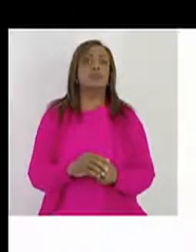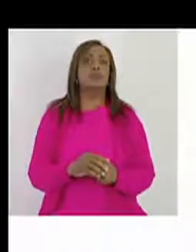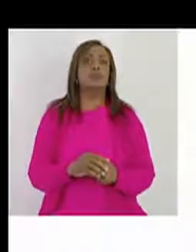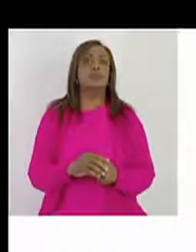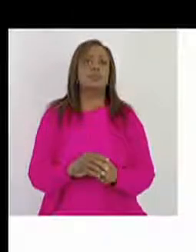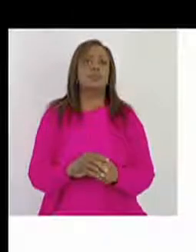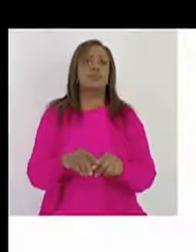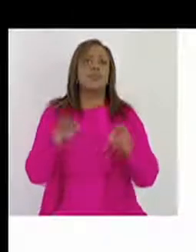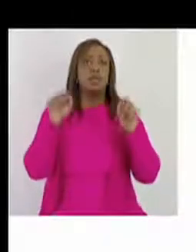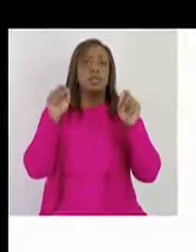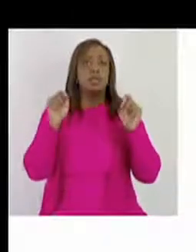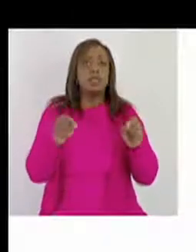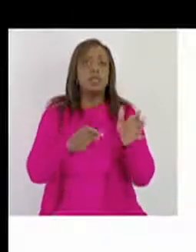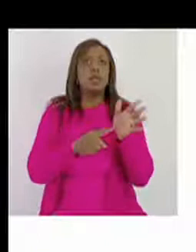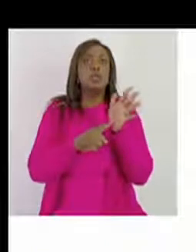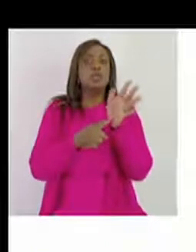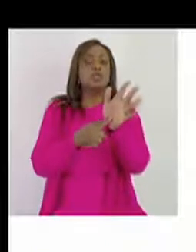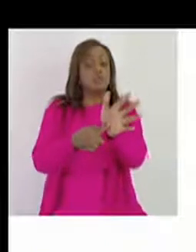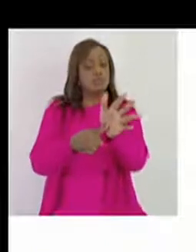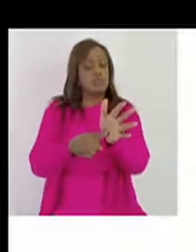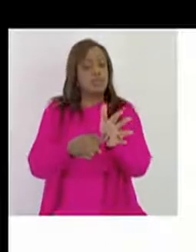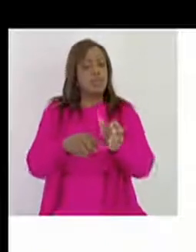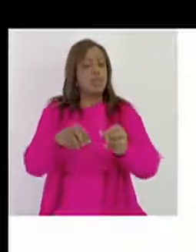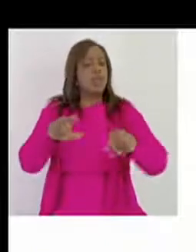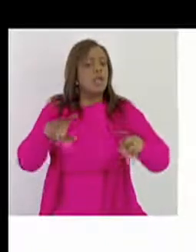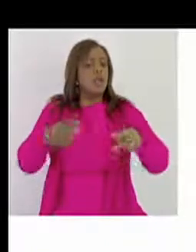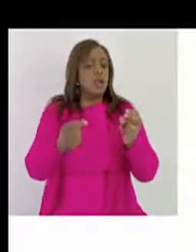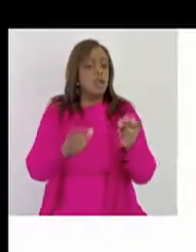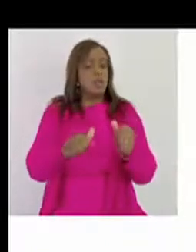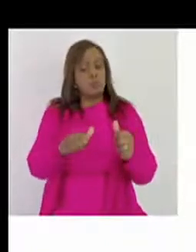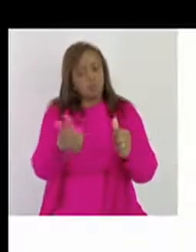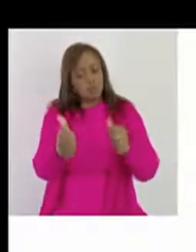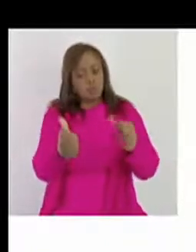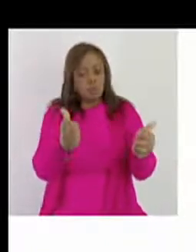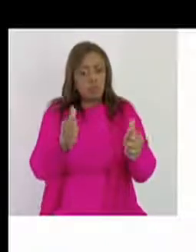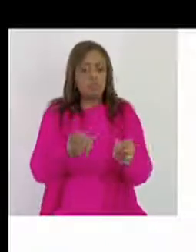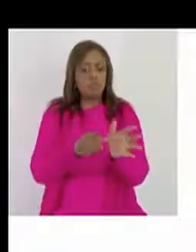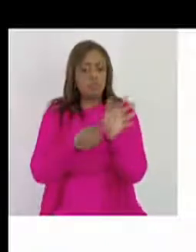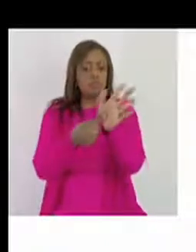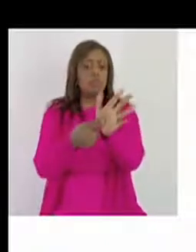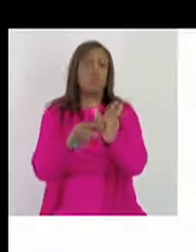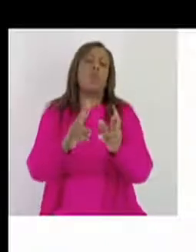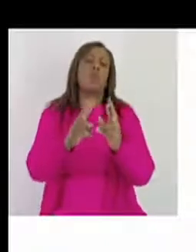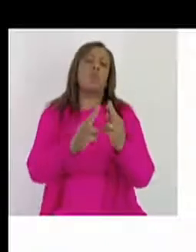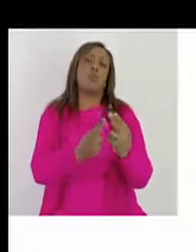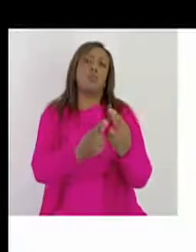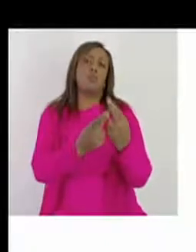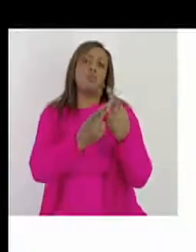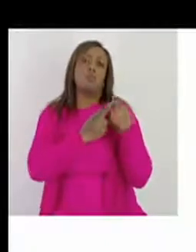Suggest how they can show respect to others who are both similar and different than they are.